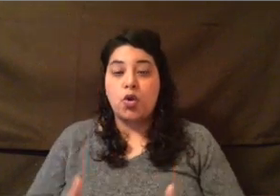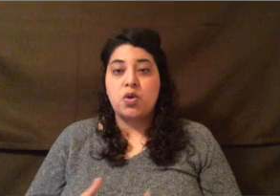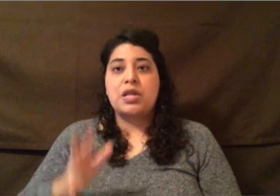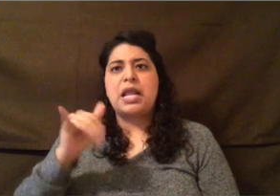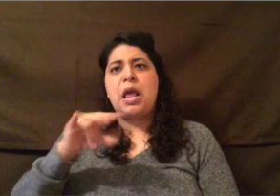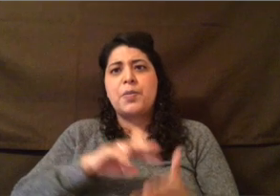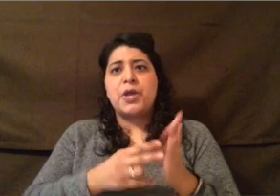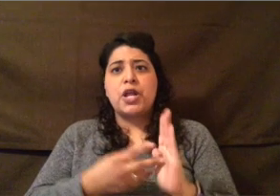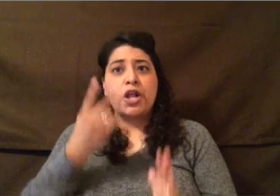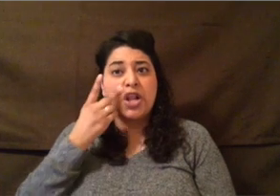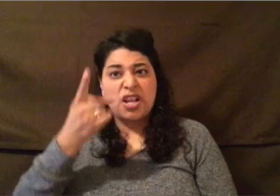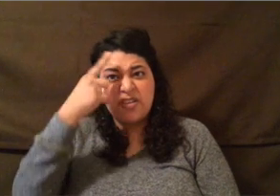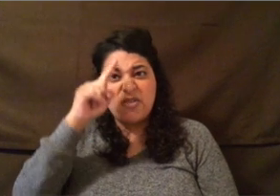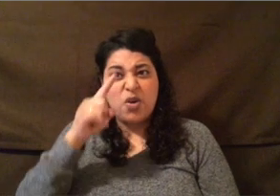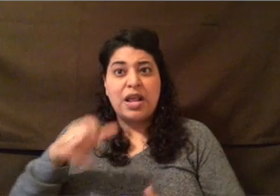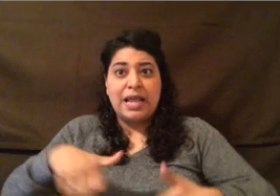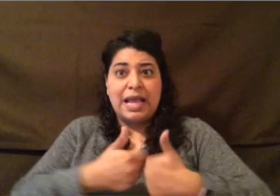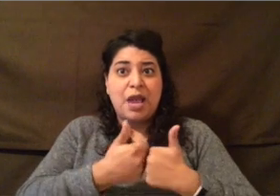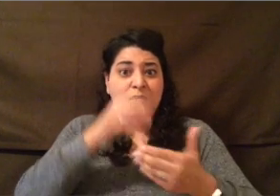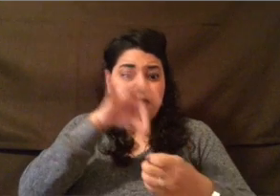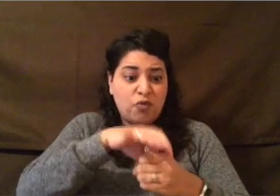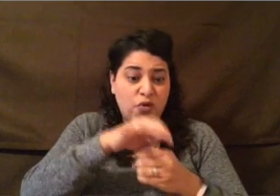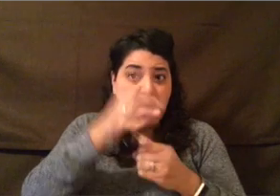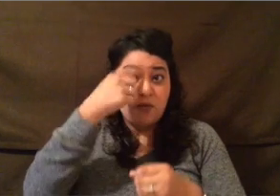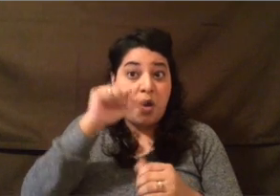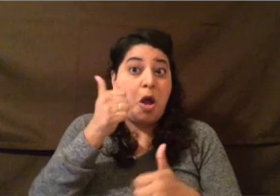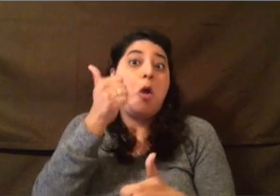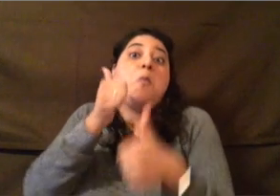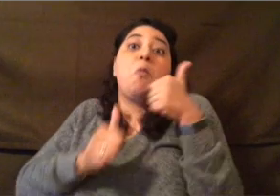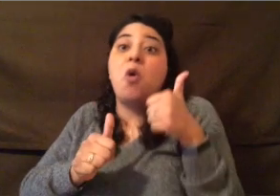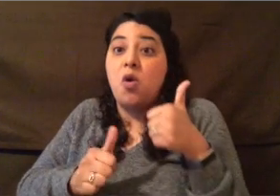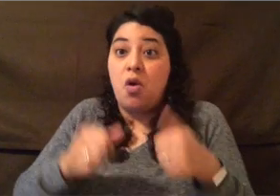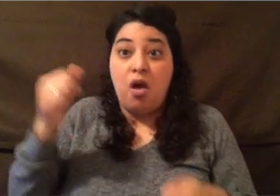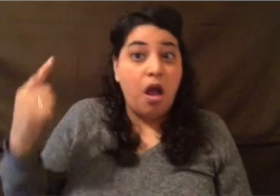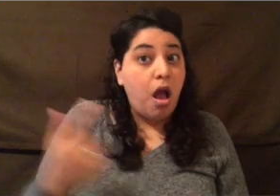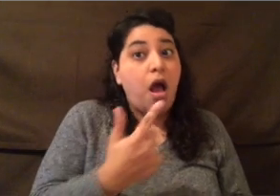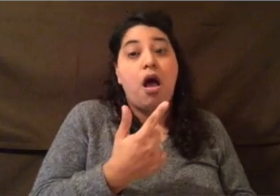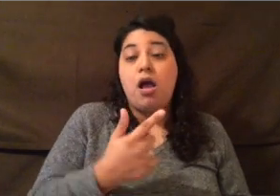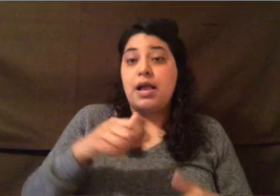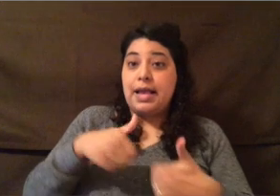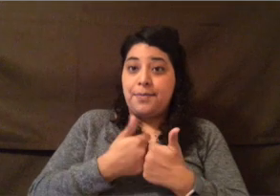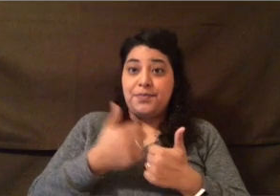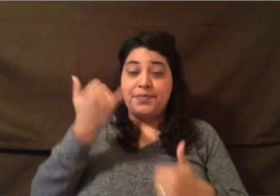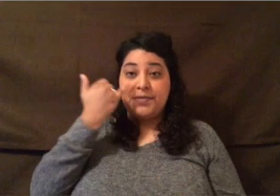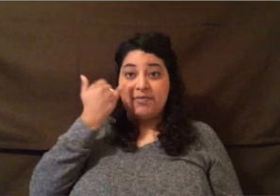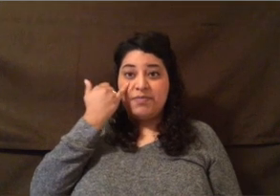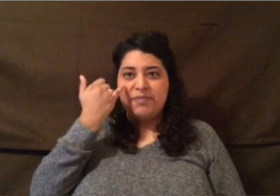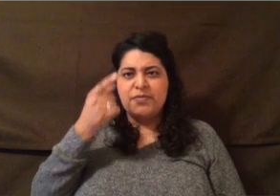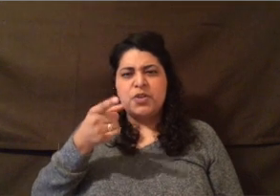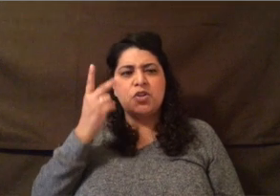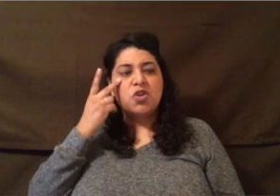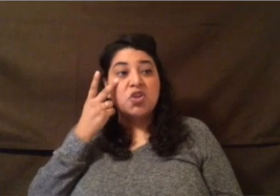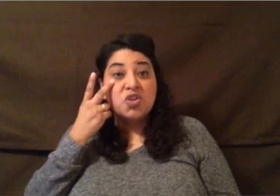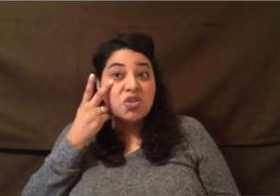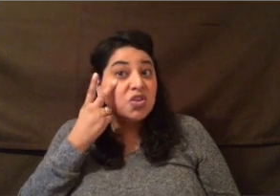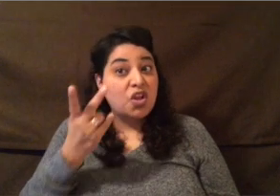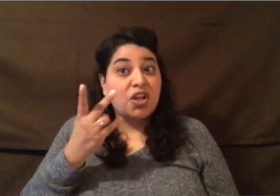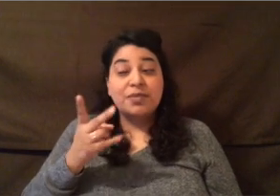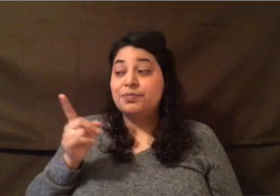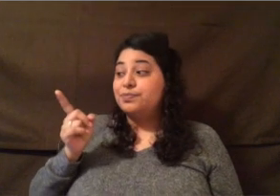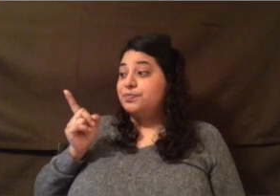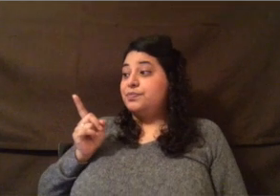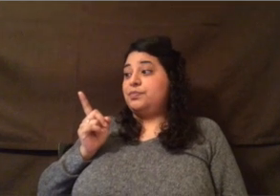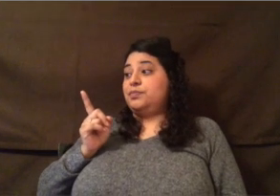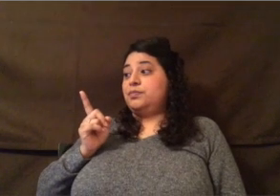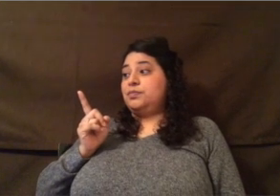the game that is voted for the most out of all others. And if you just take a little look over here,